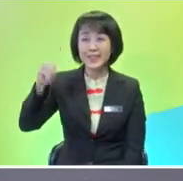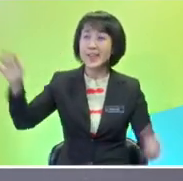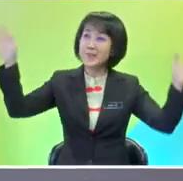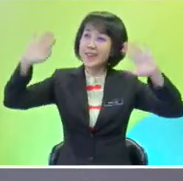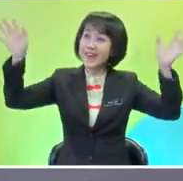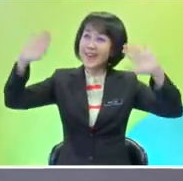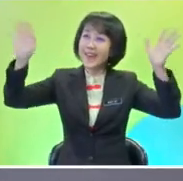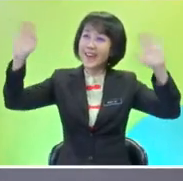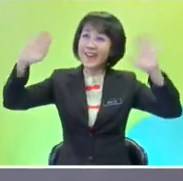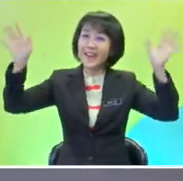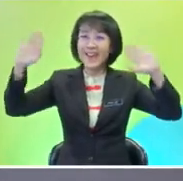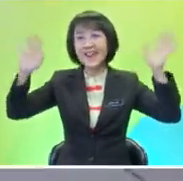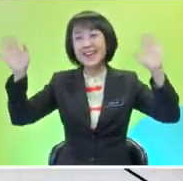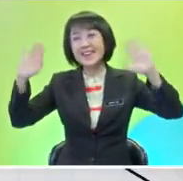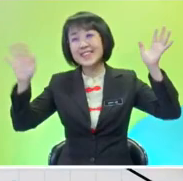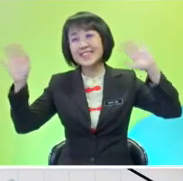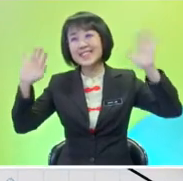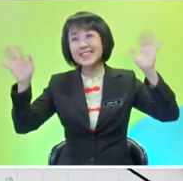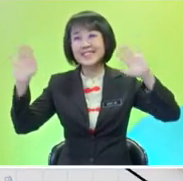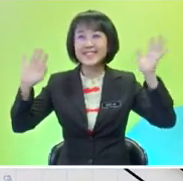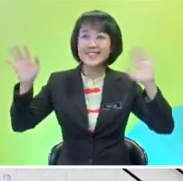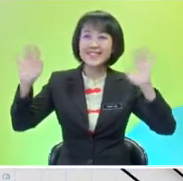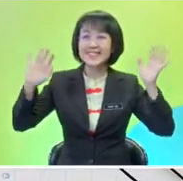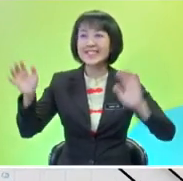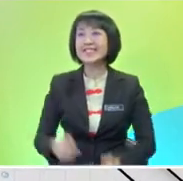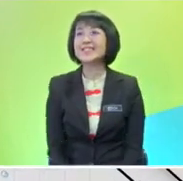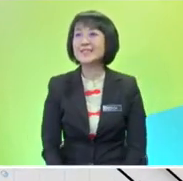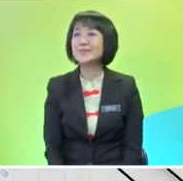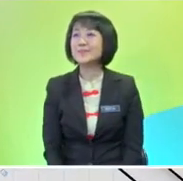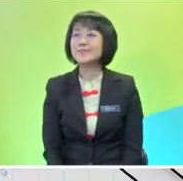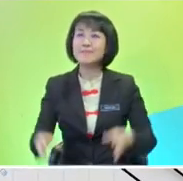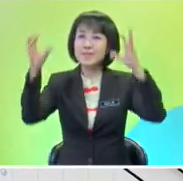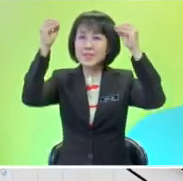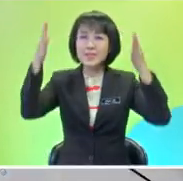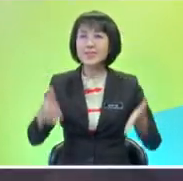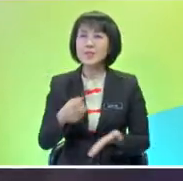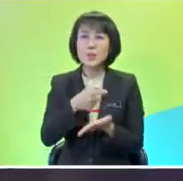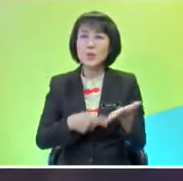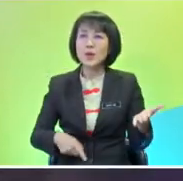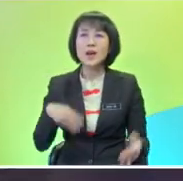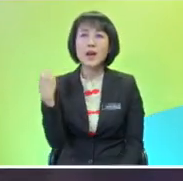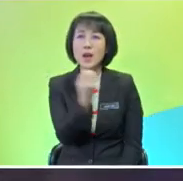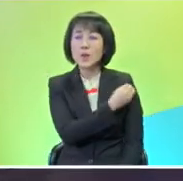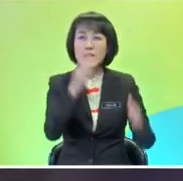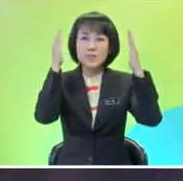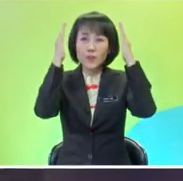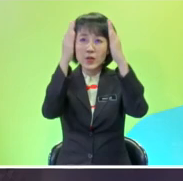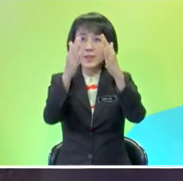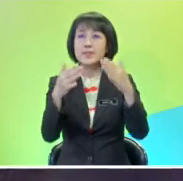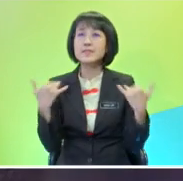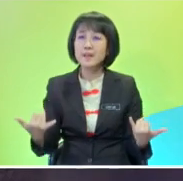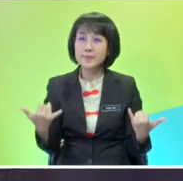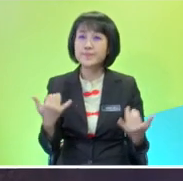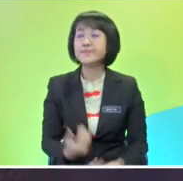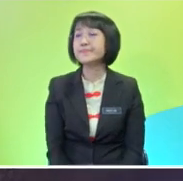give me a wave. Hello. Hi. Okay. Teacher, what is our focus for this next segment, teacher? Okay,